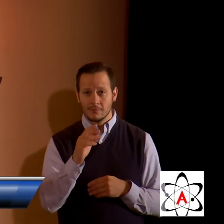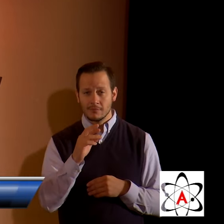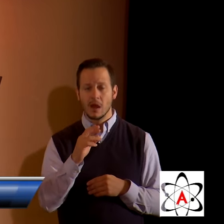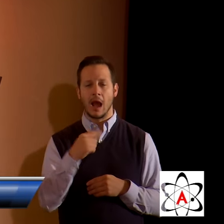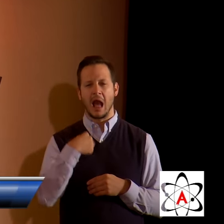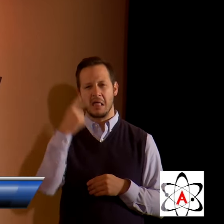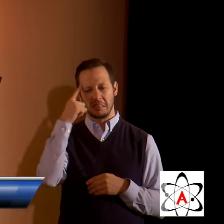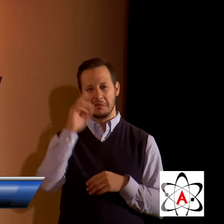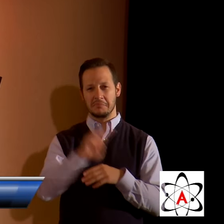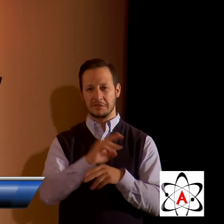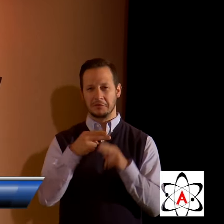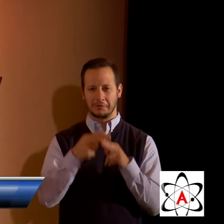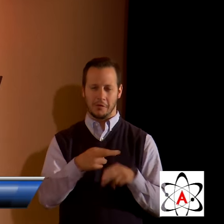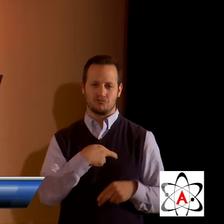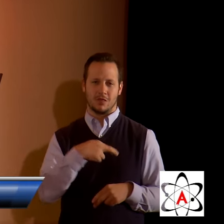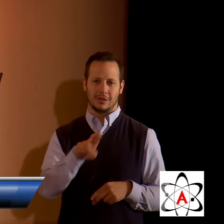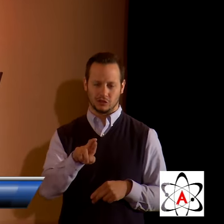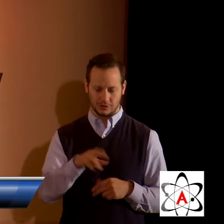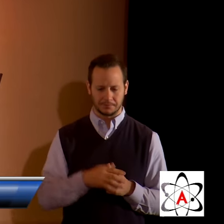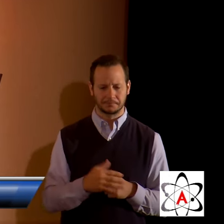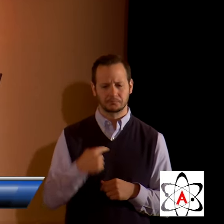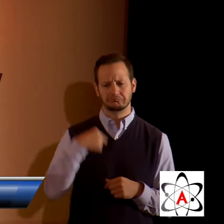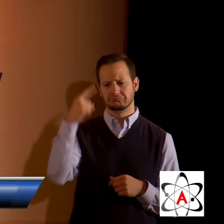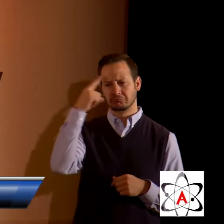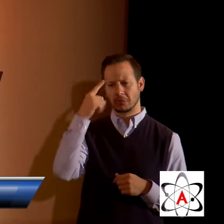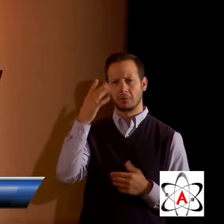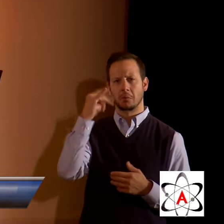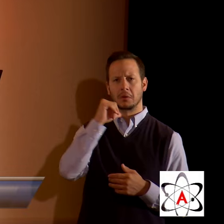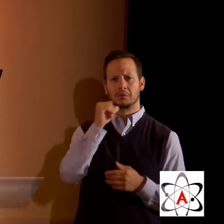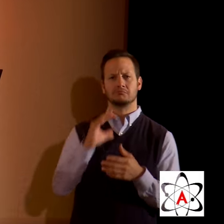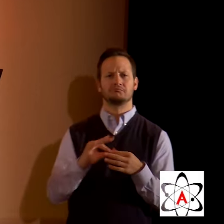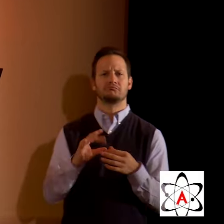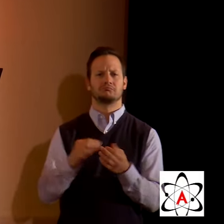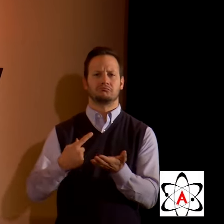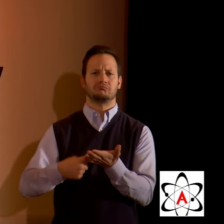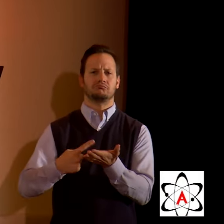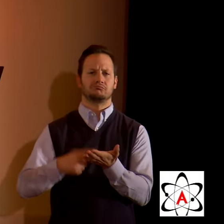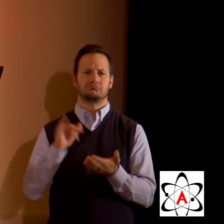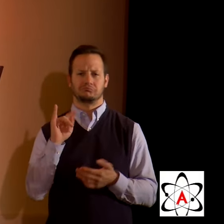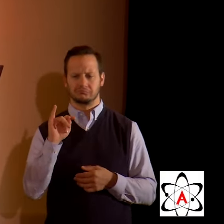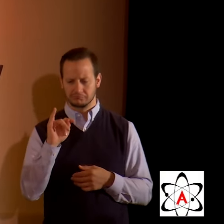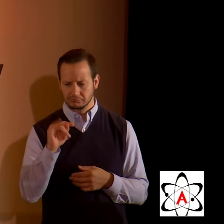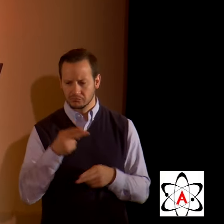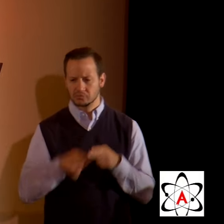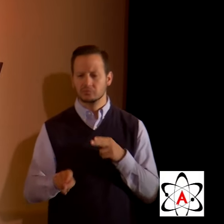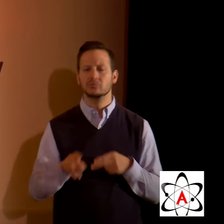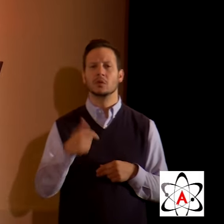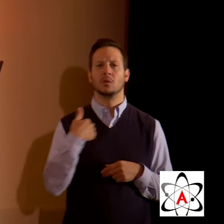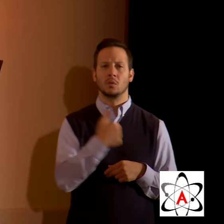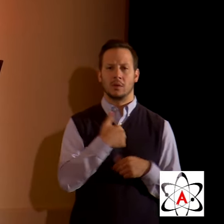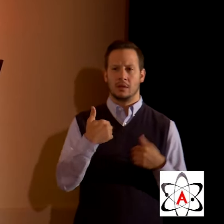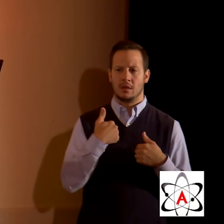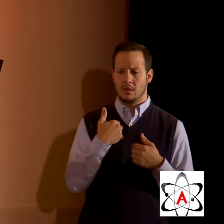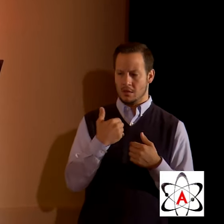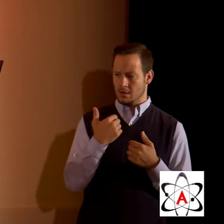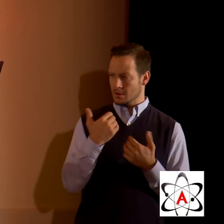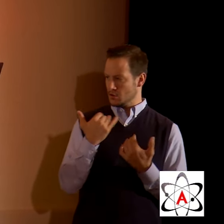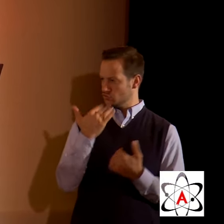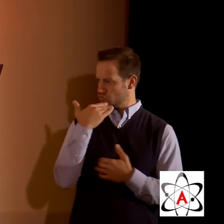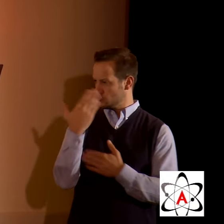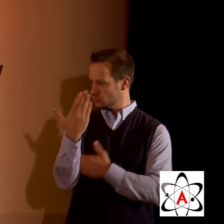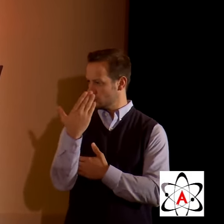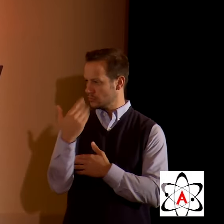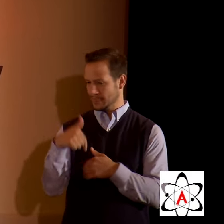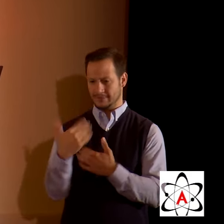religion. And I thought perhaps we might talk about it just a little bit. I mean, we had a very stimulating panel this morning. I'm